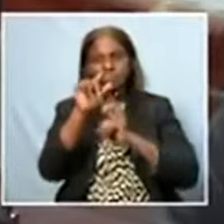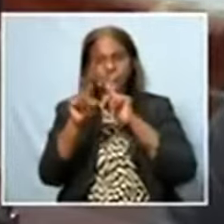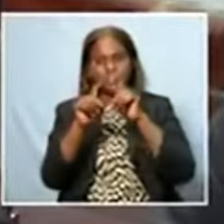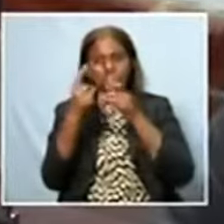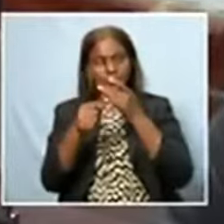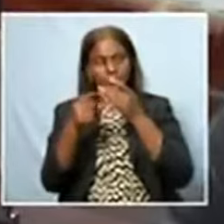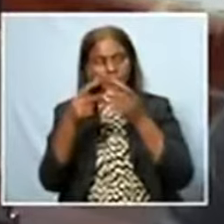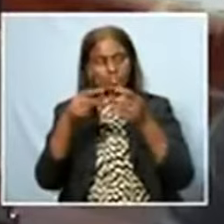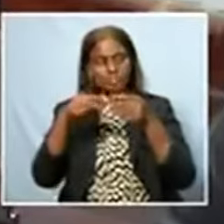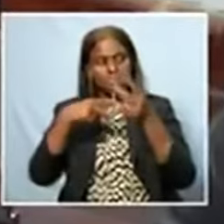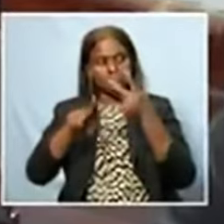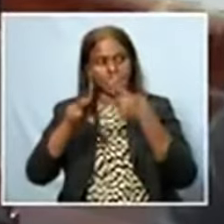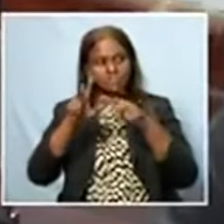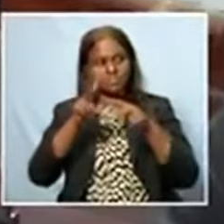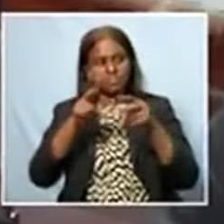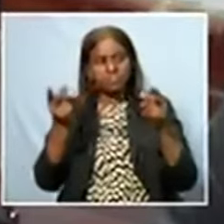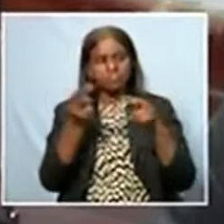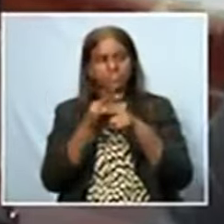double taxation,